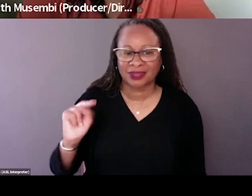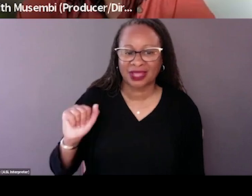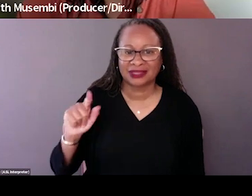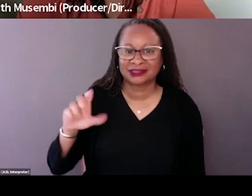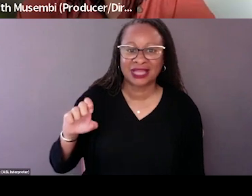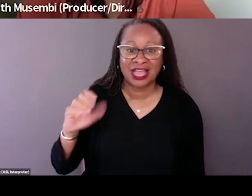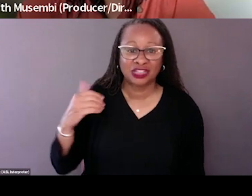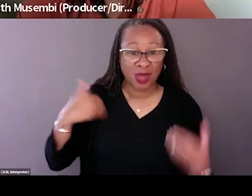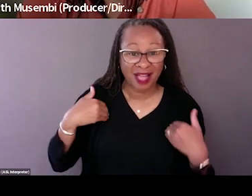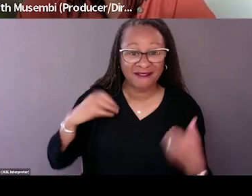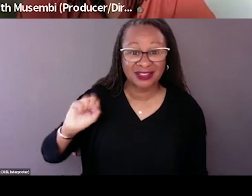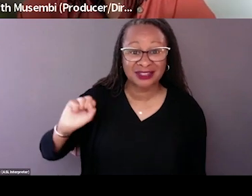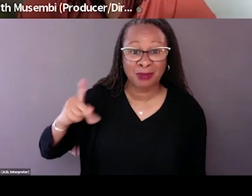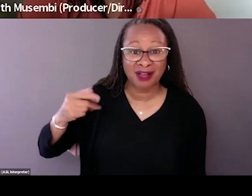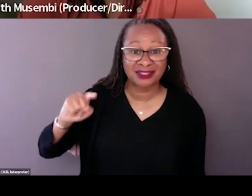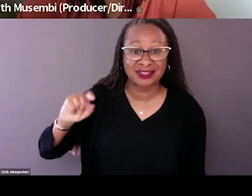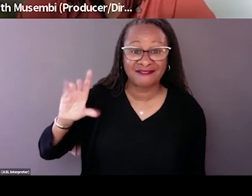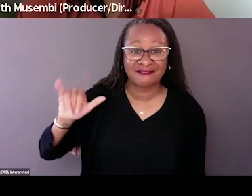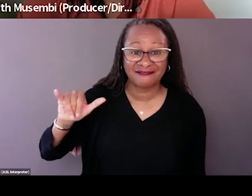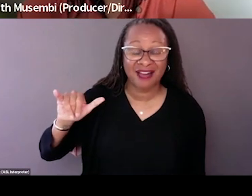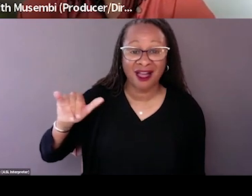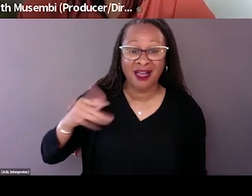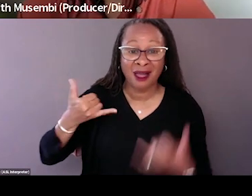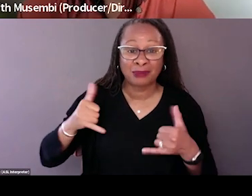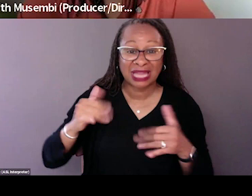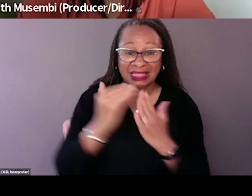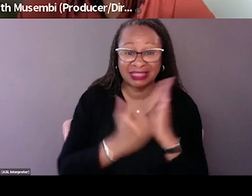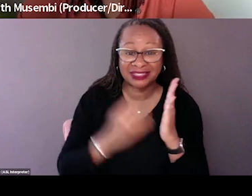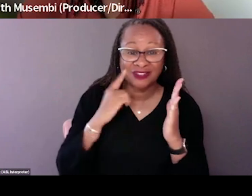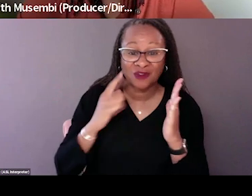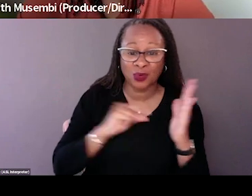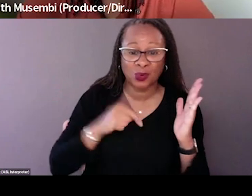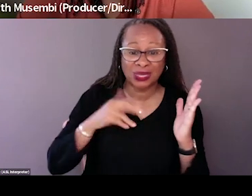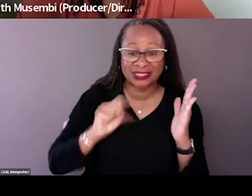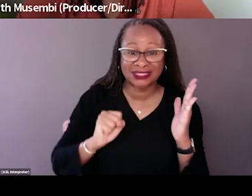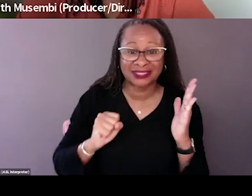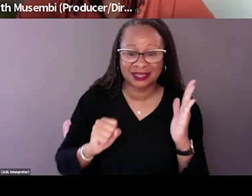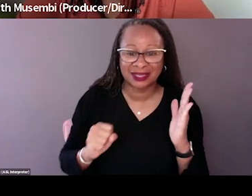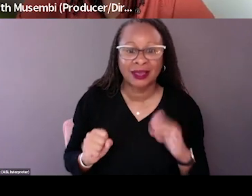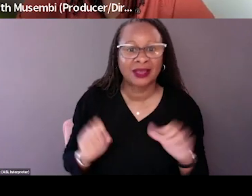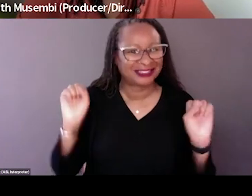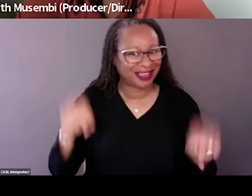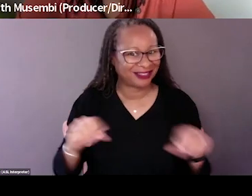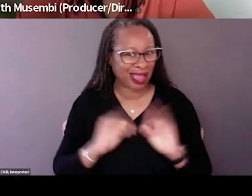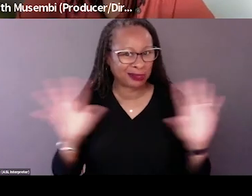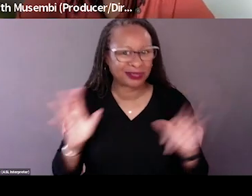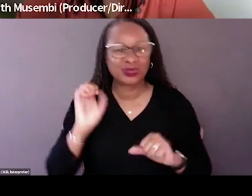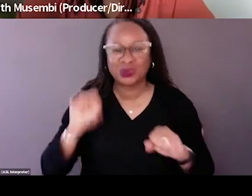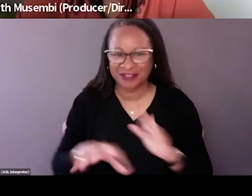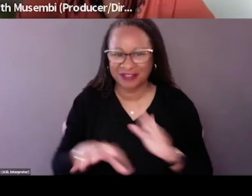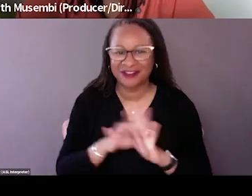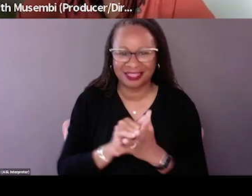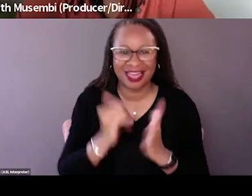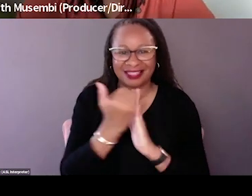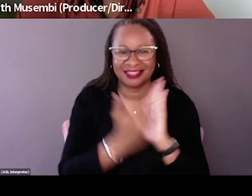playlist? Because like you said, the music is so badass. Yeah, there certainly is. Yeah, on Spotify, you can find the Queen's playlist. And the, I